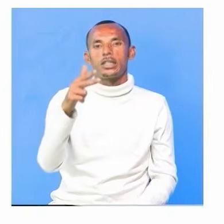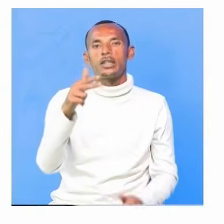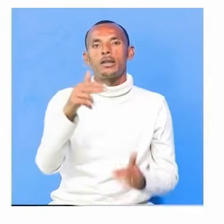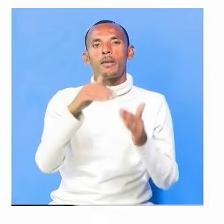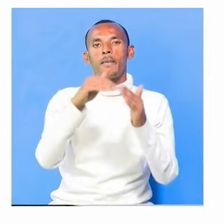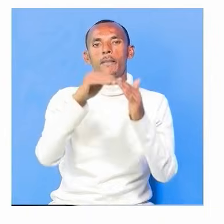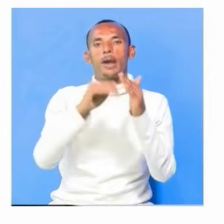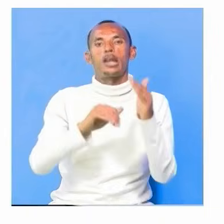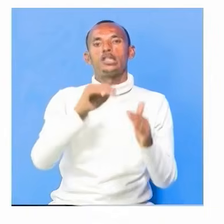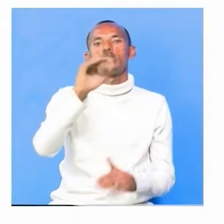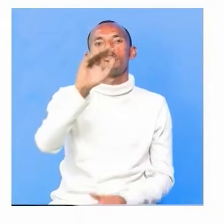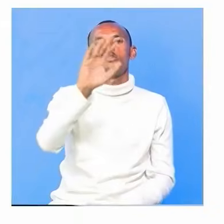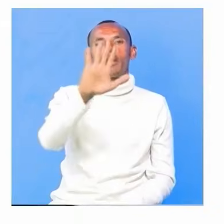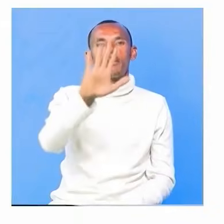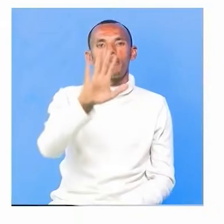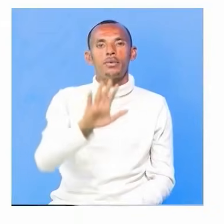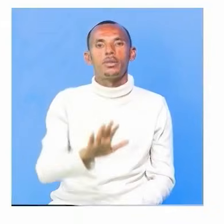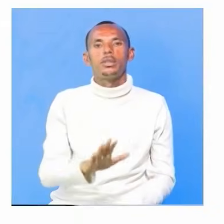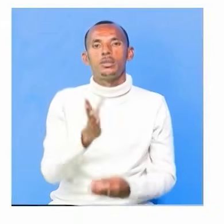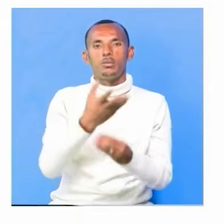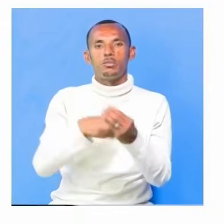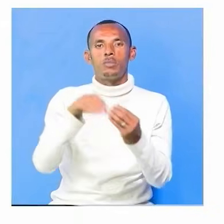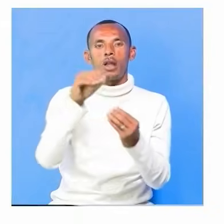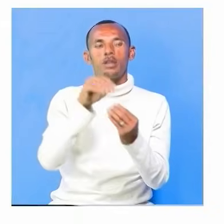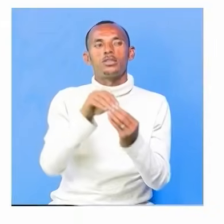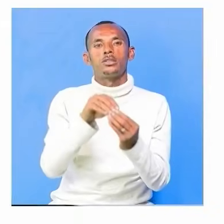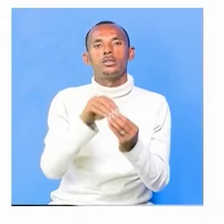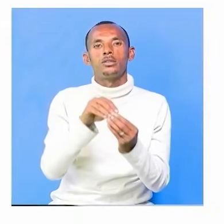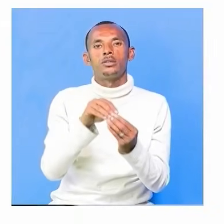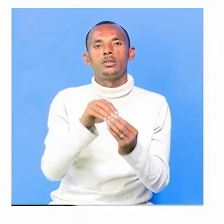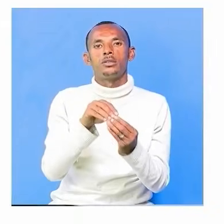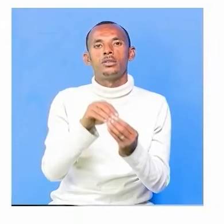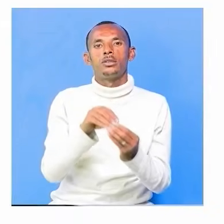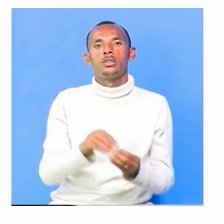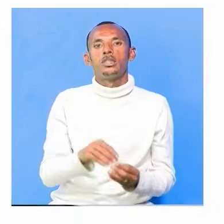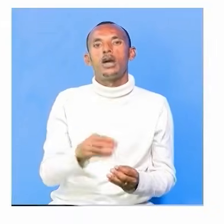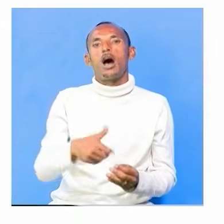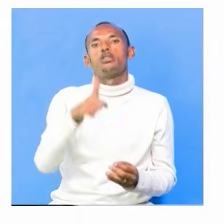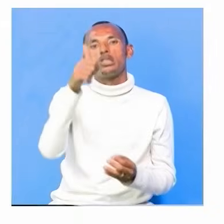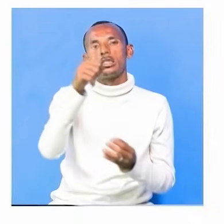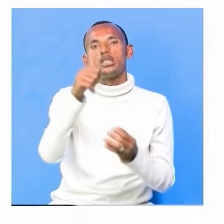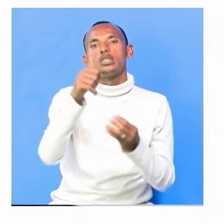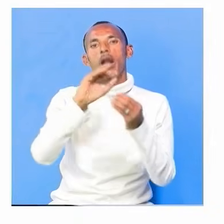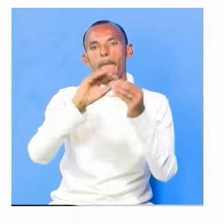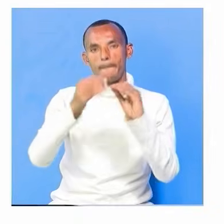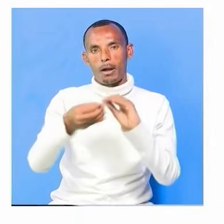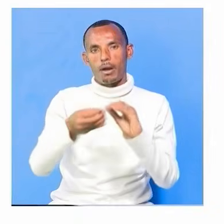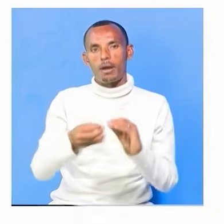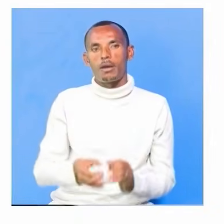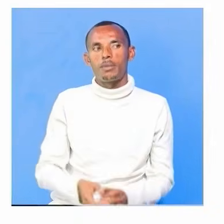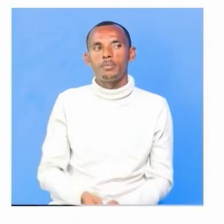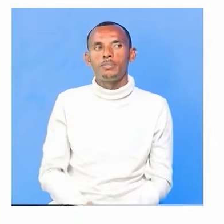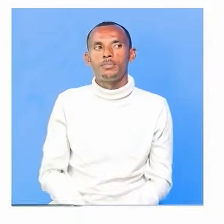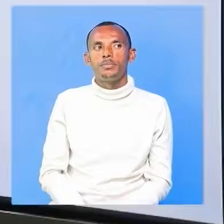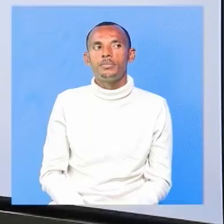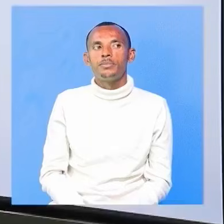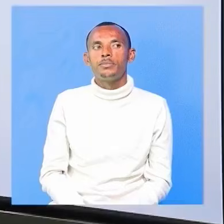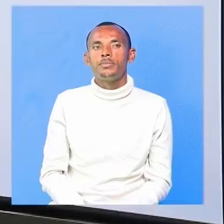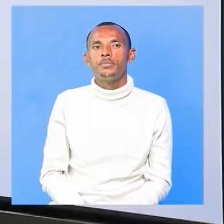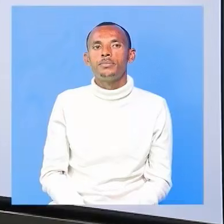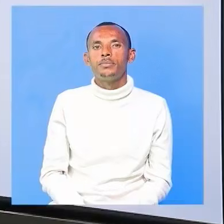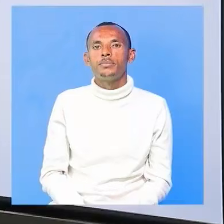13 minus 5 plus some other number.